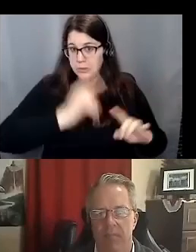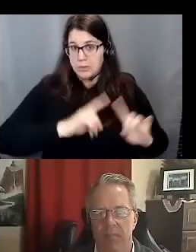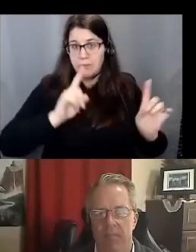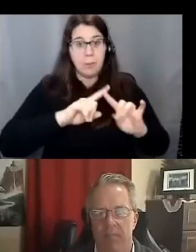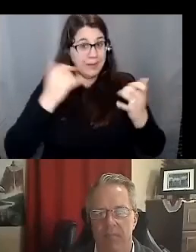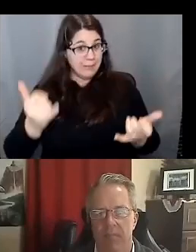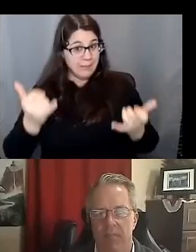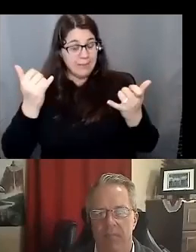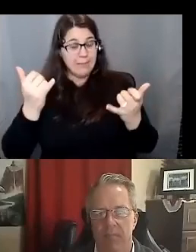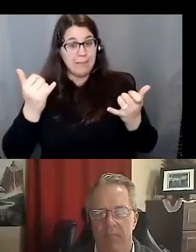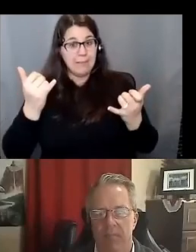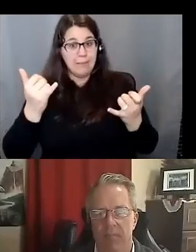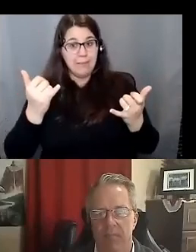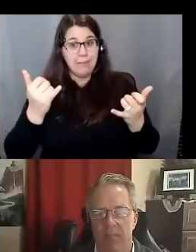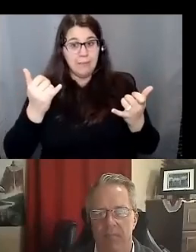that